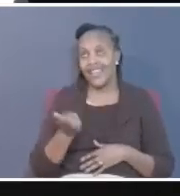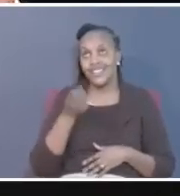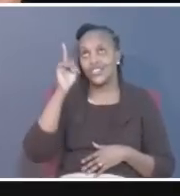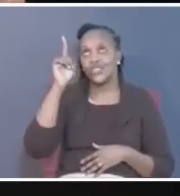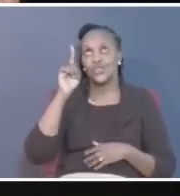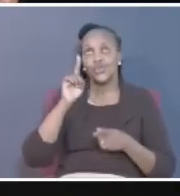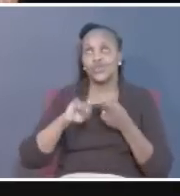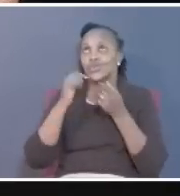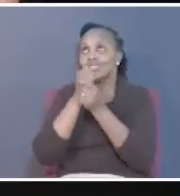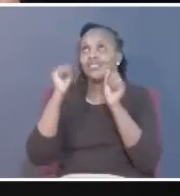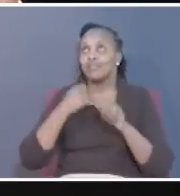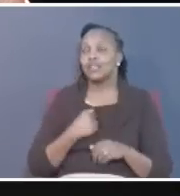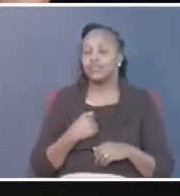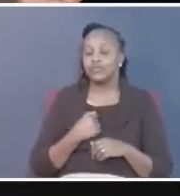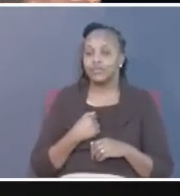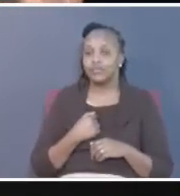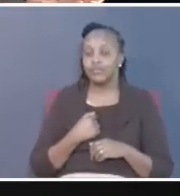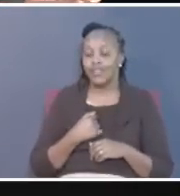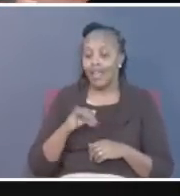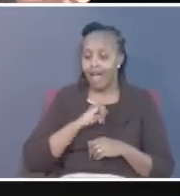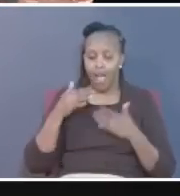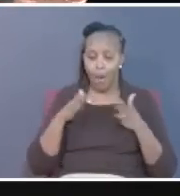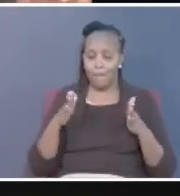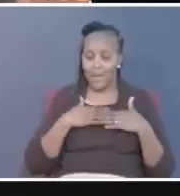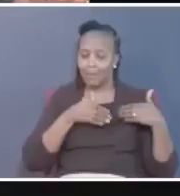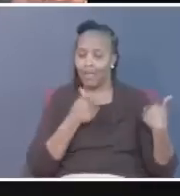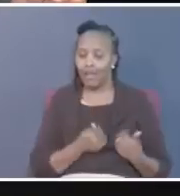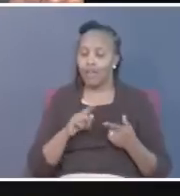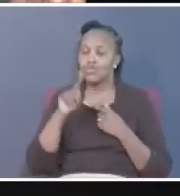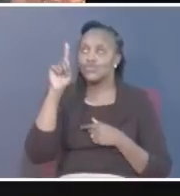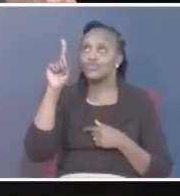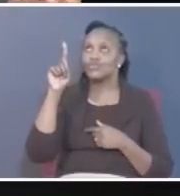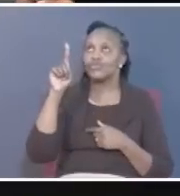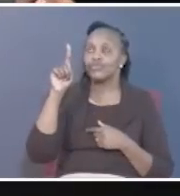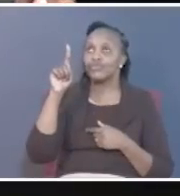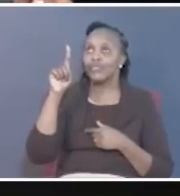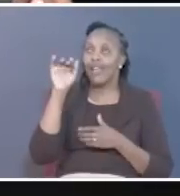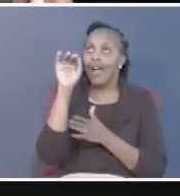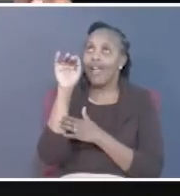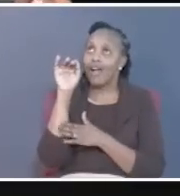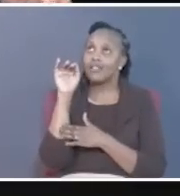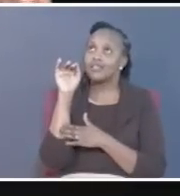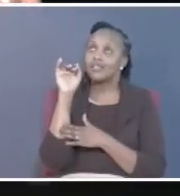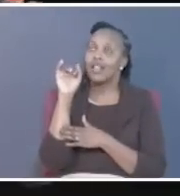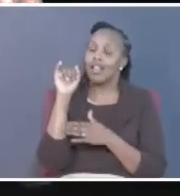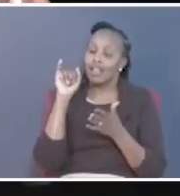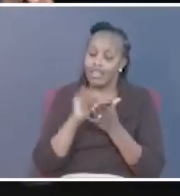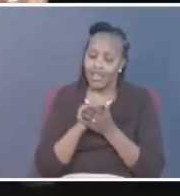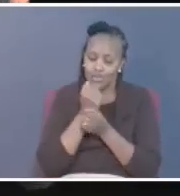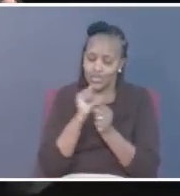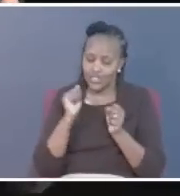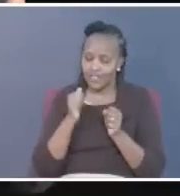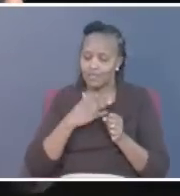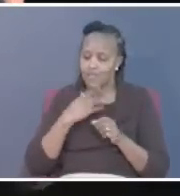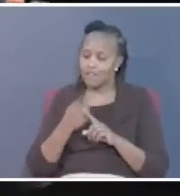to save me. I open my heart to you and I ask that you would save me from